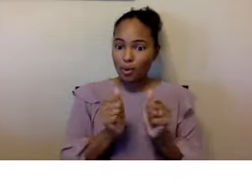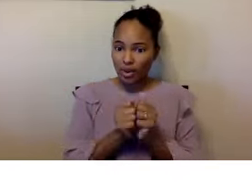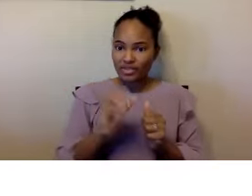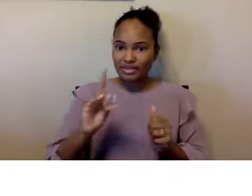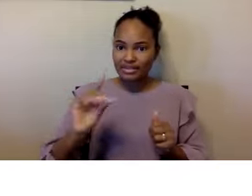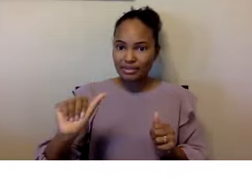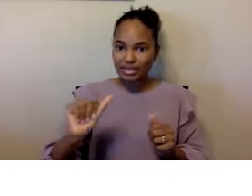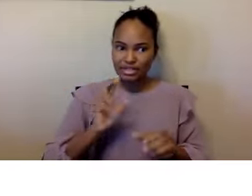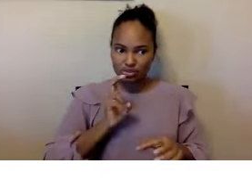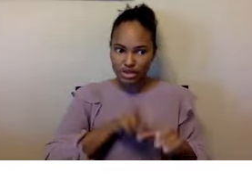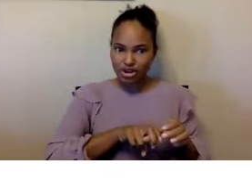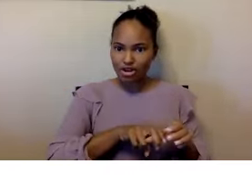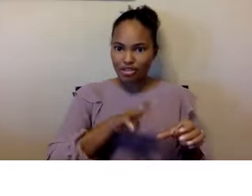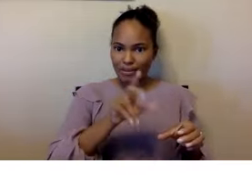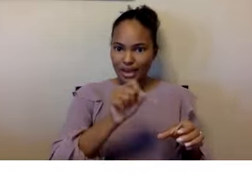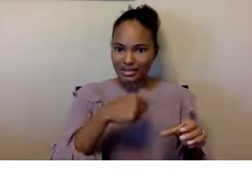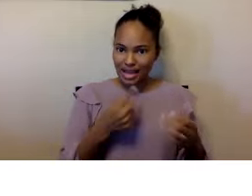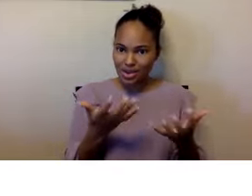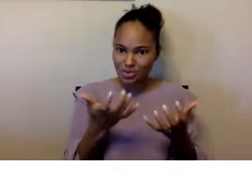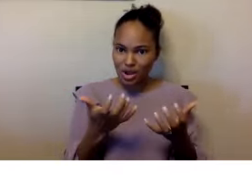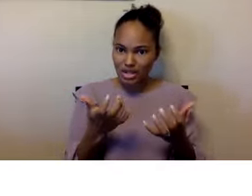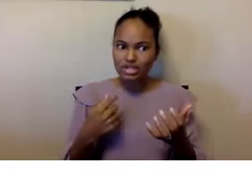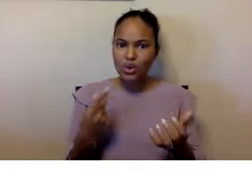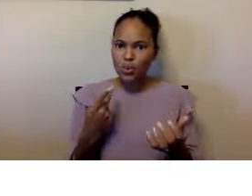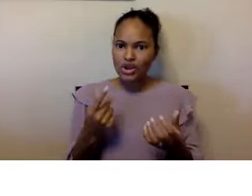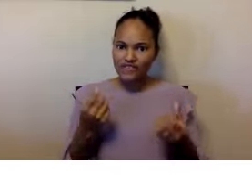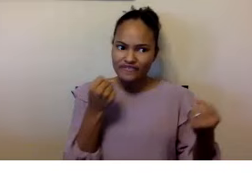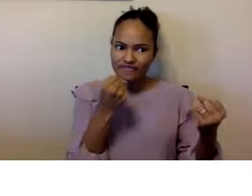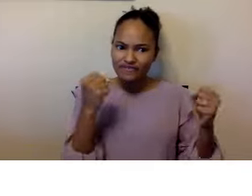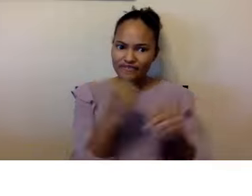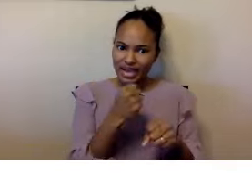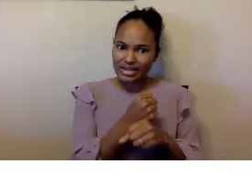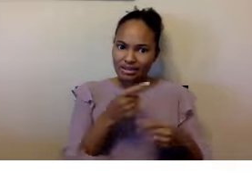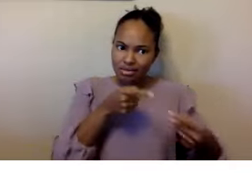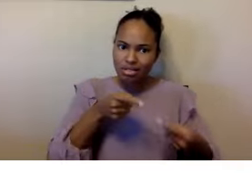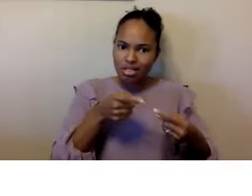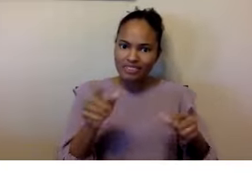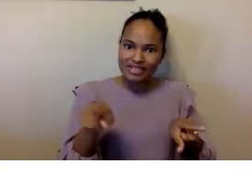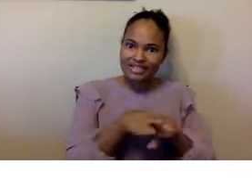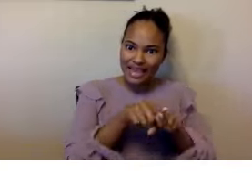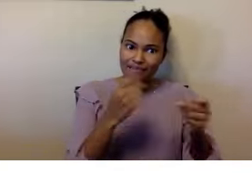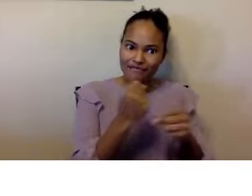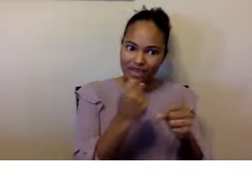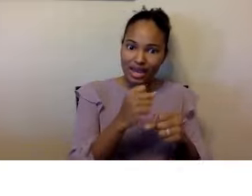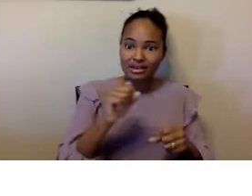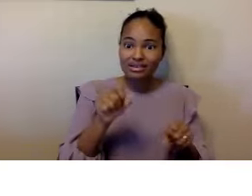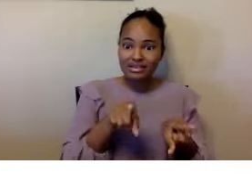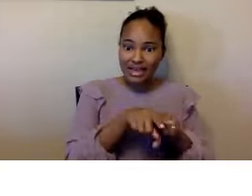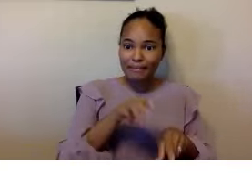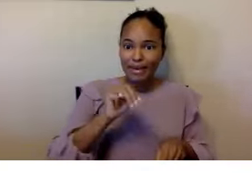So I tell people we're fighting the same fight that Martin fought a long time ago.